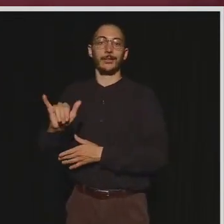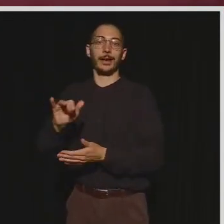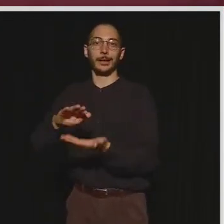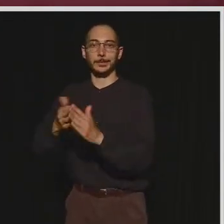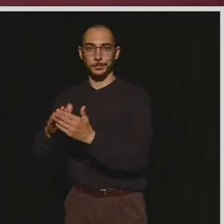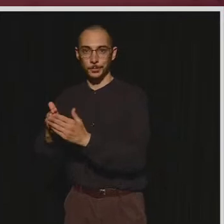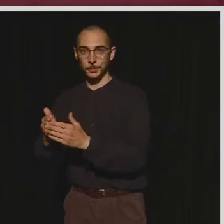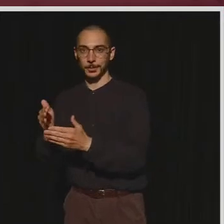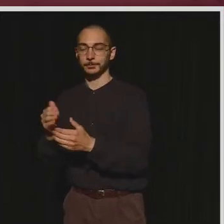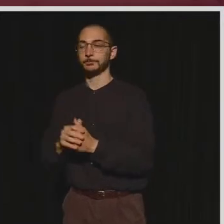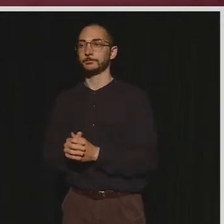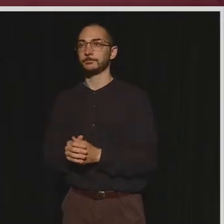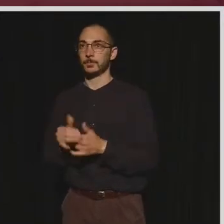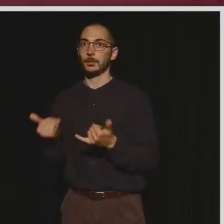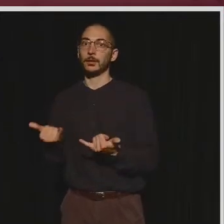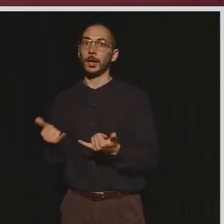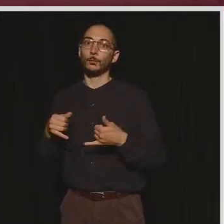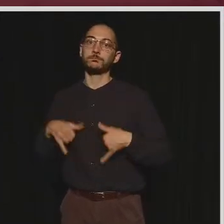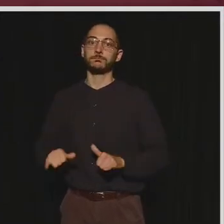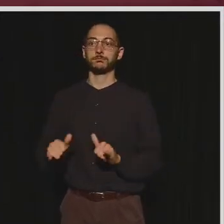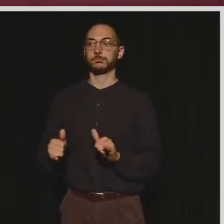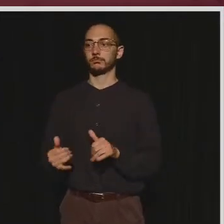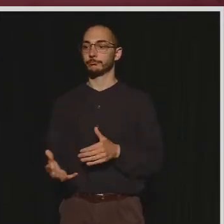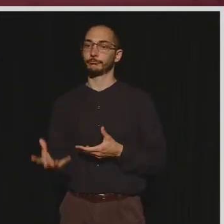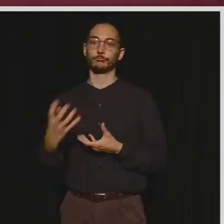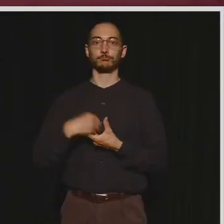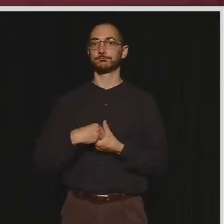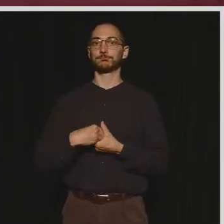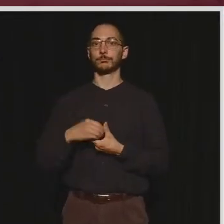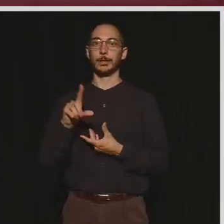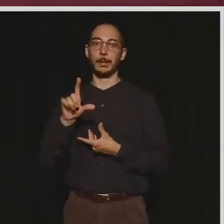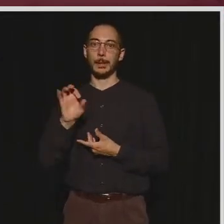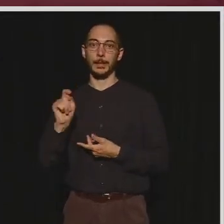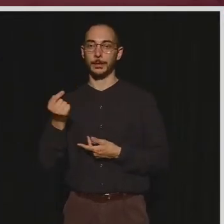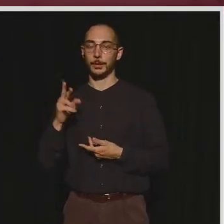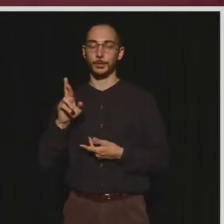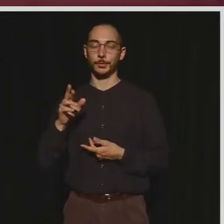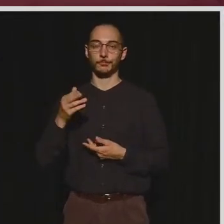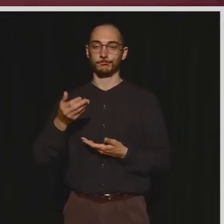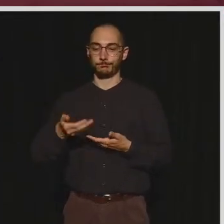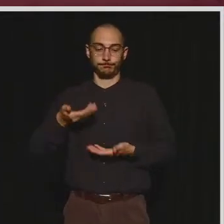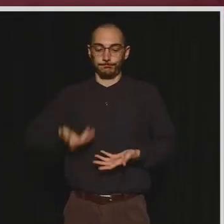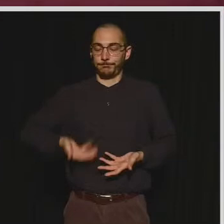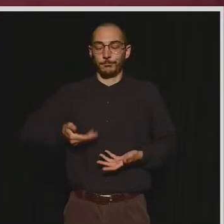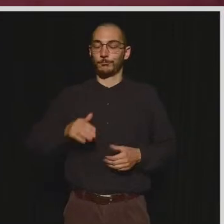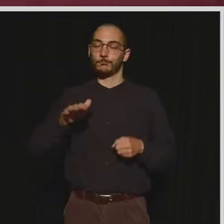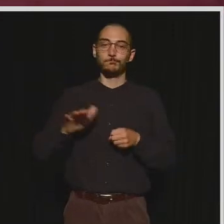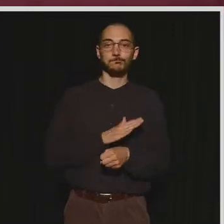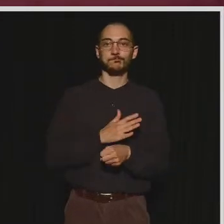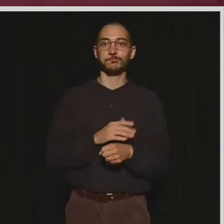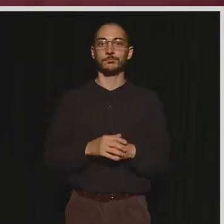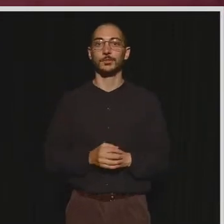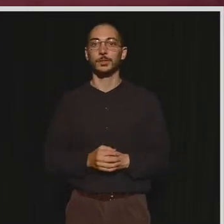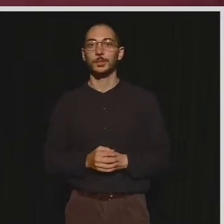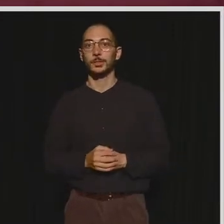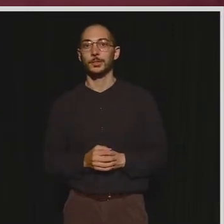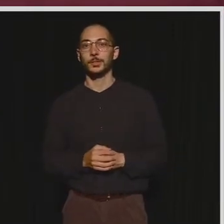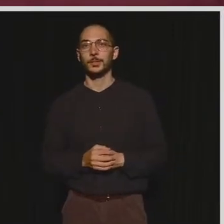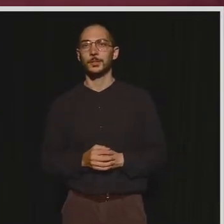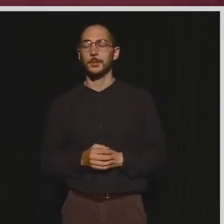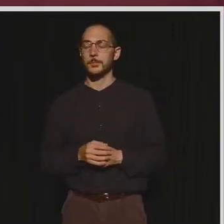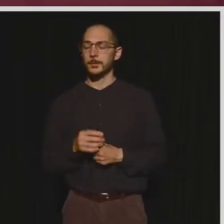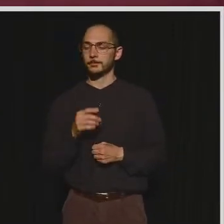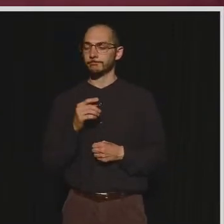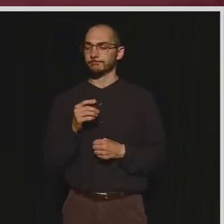representing. And one of the things two things that we did in those early years, one was that there was this